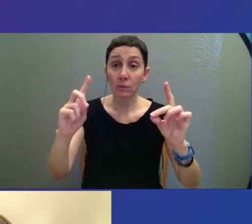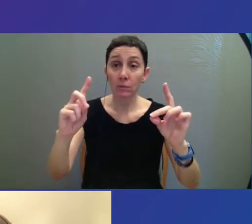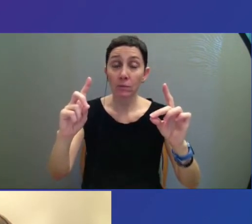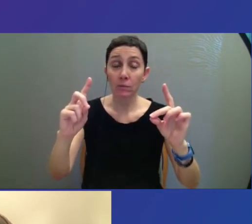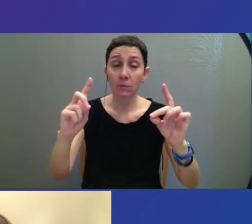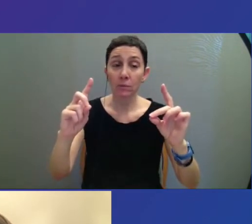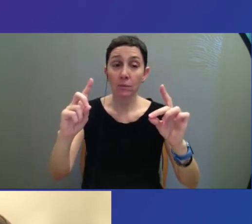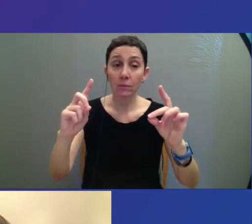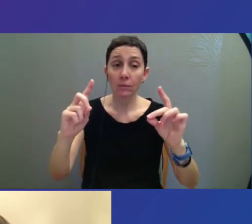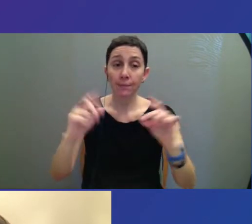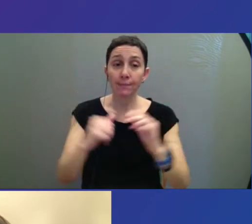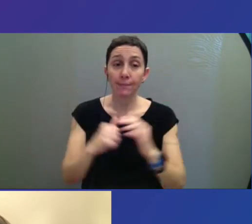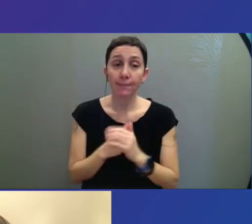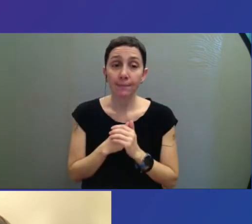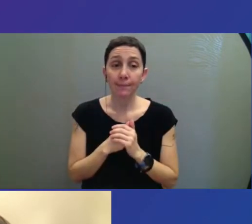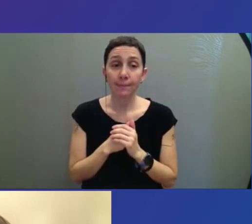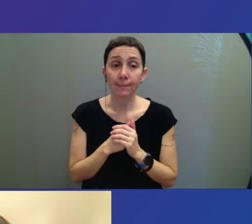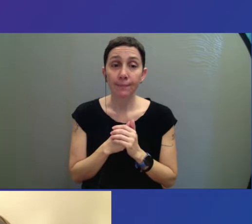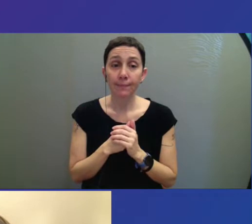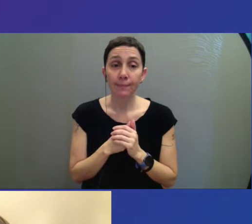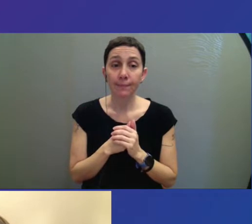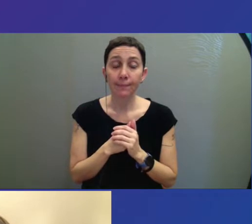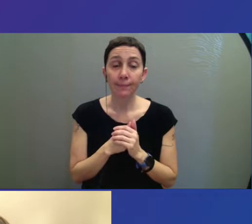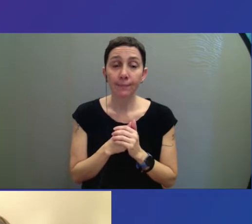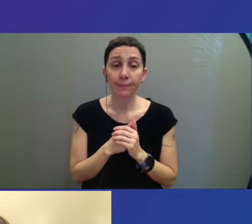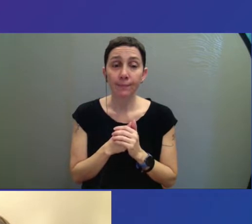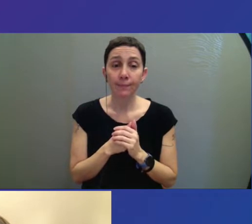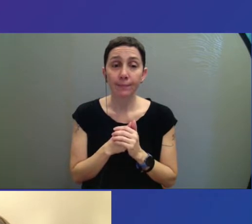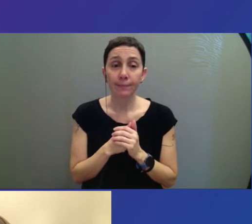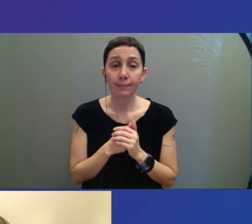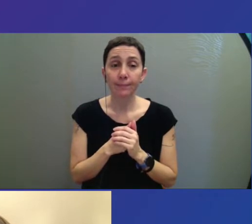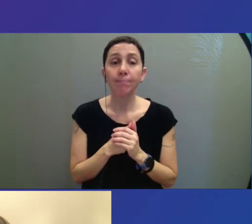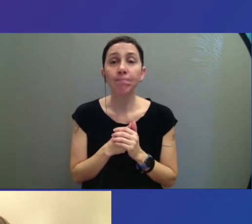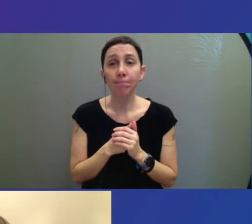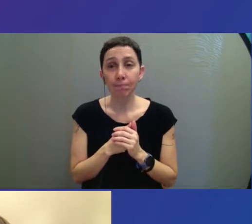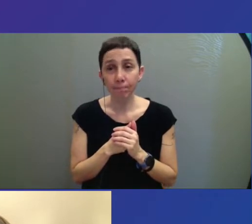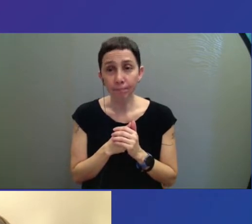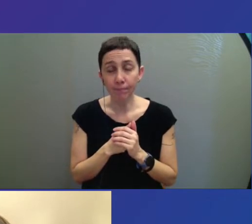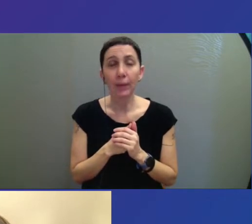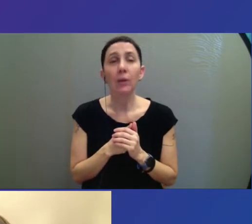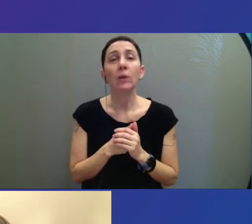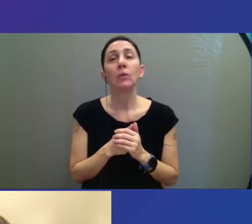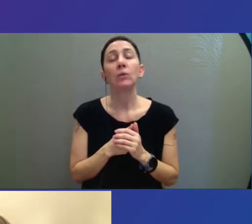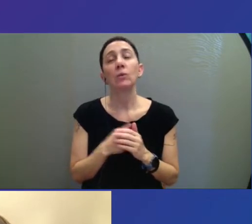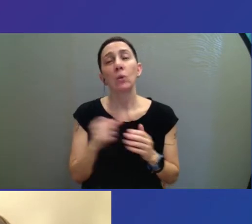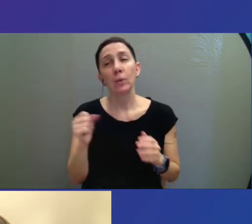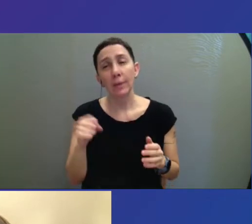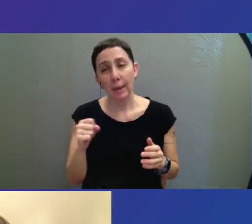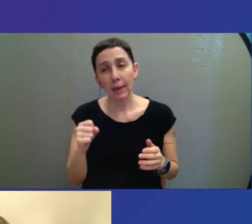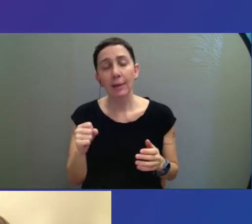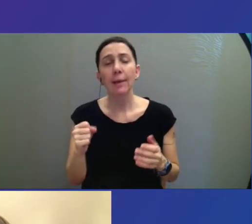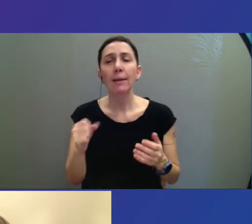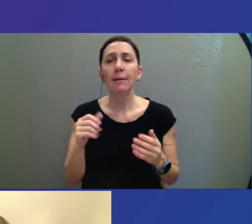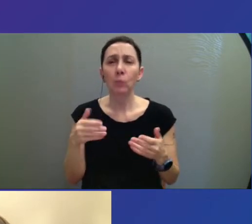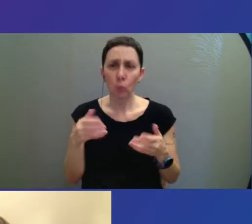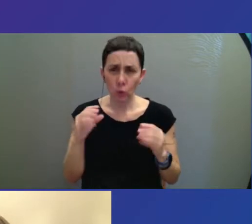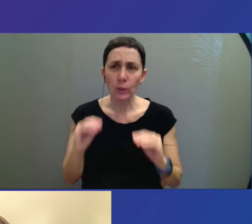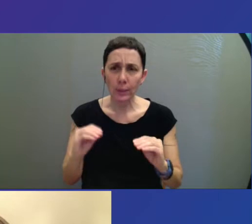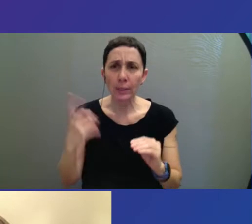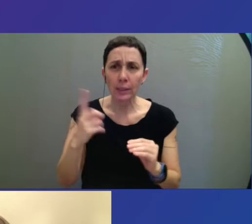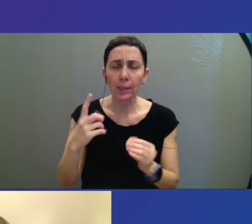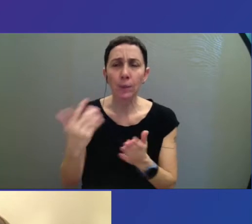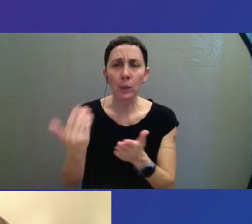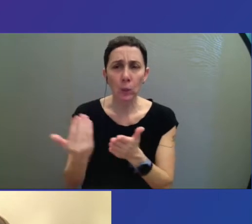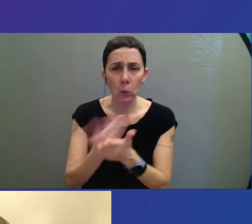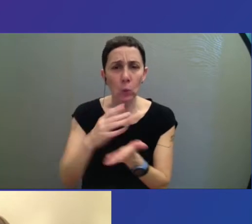so the idea of, yeah, let's learn something new. Let's take